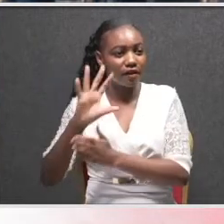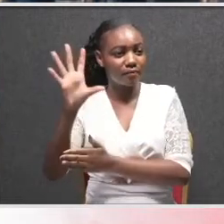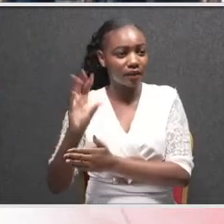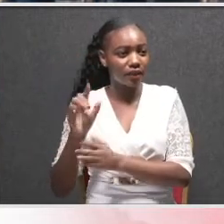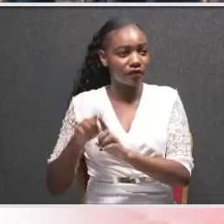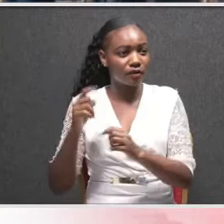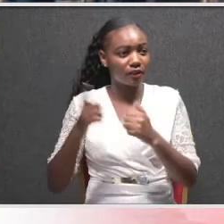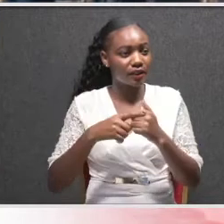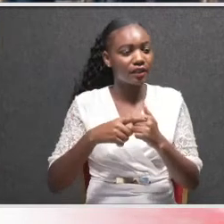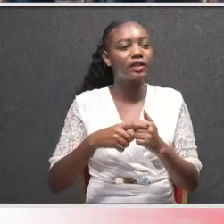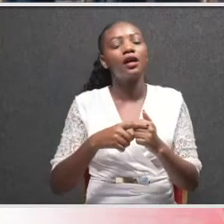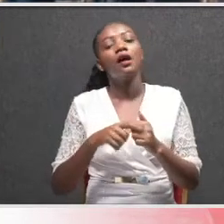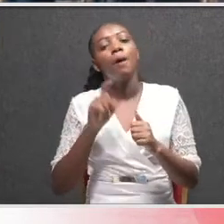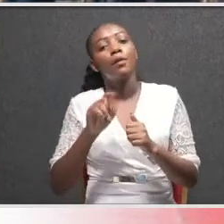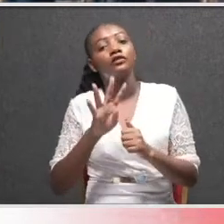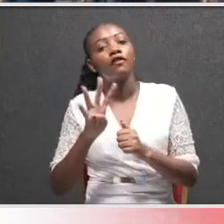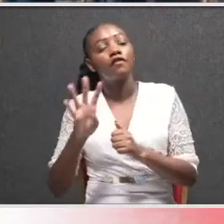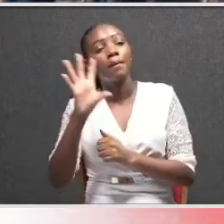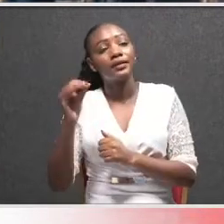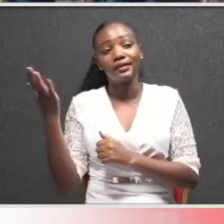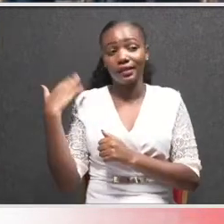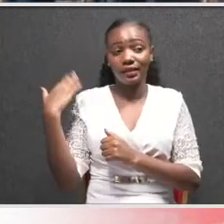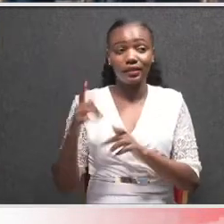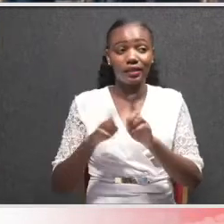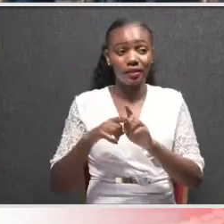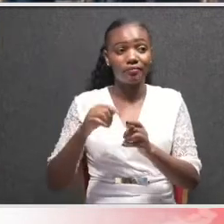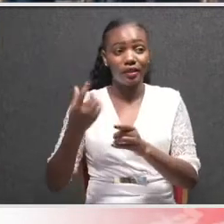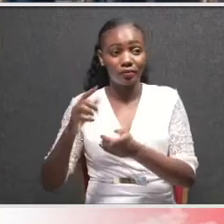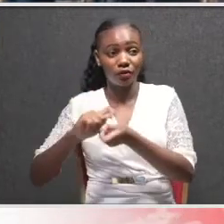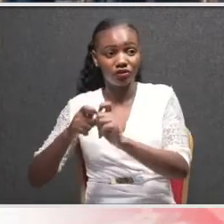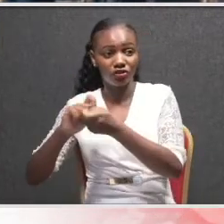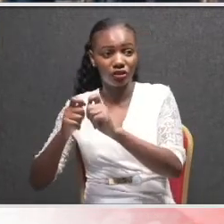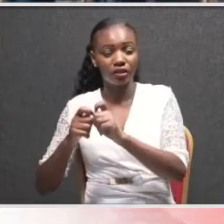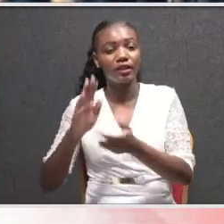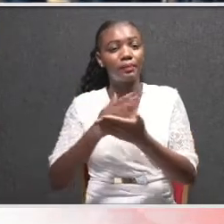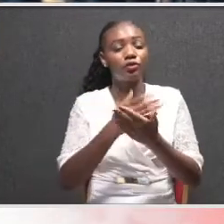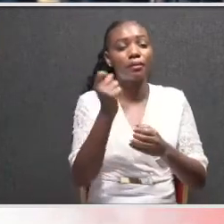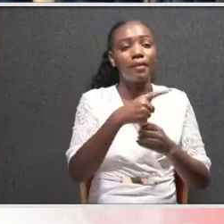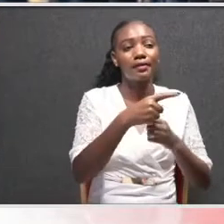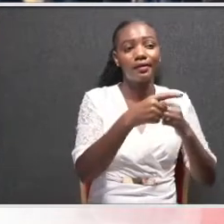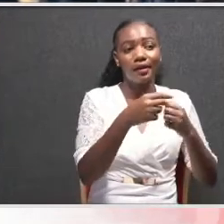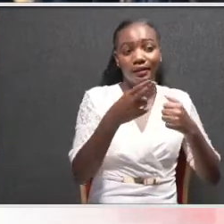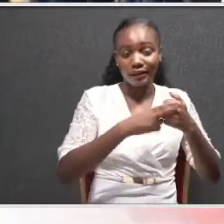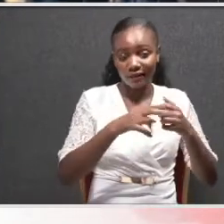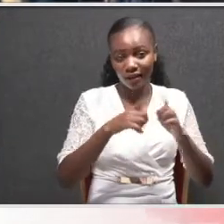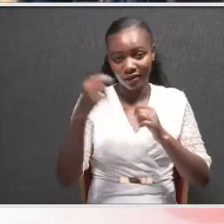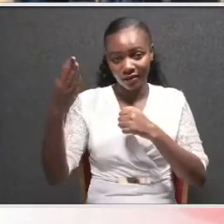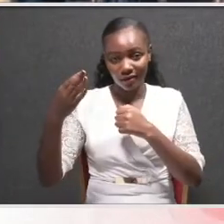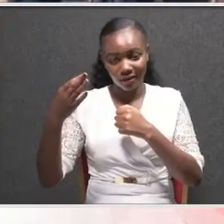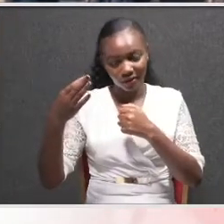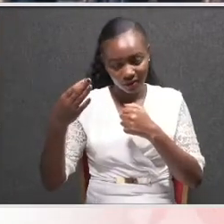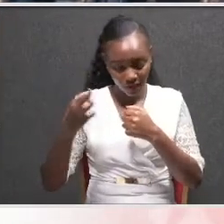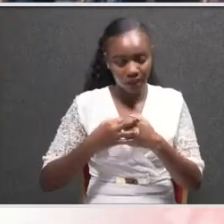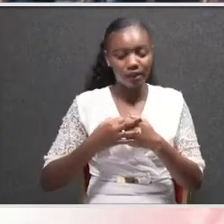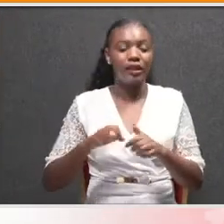from 6.44% previously. This small change in inflation rate between the months of July and August has been